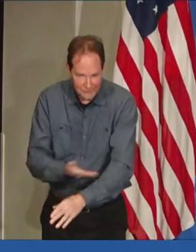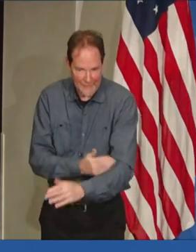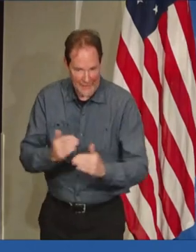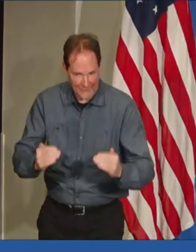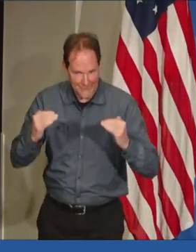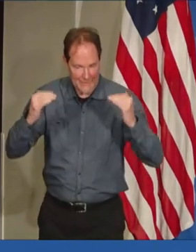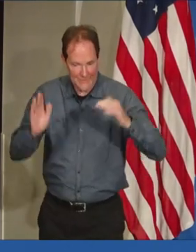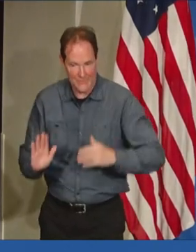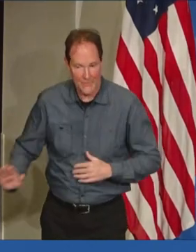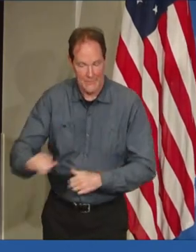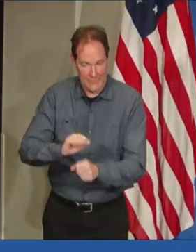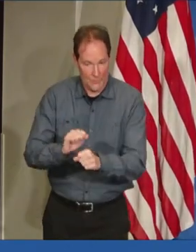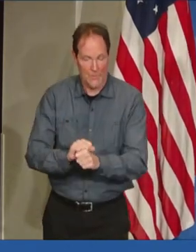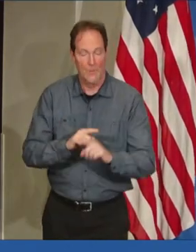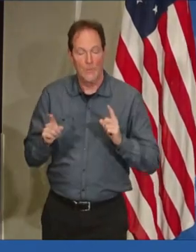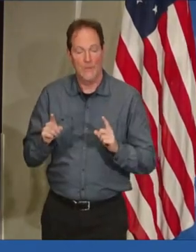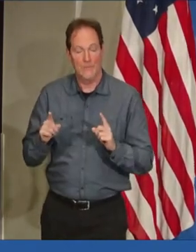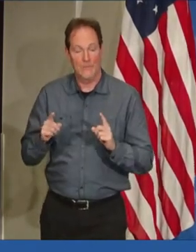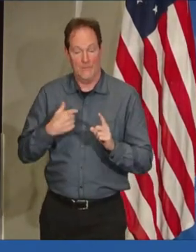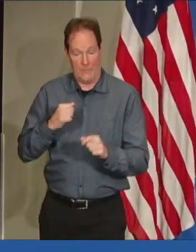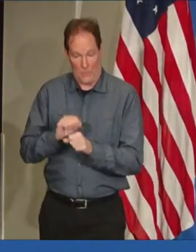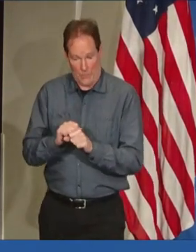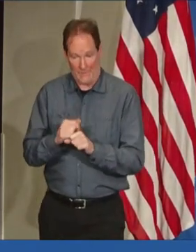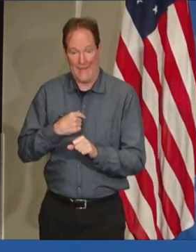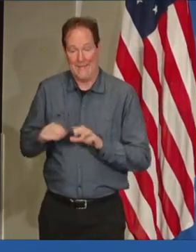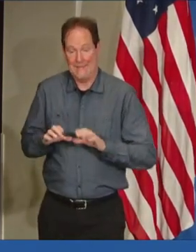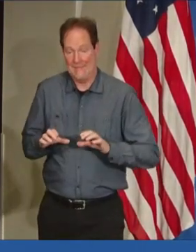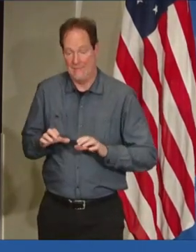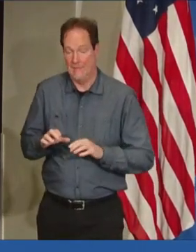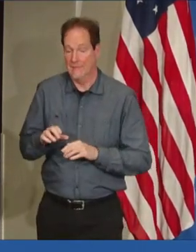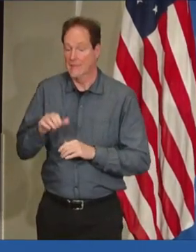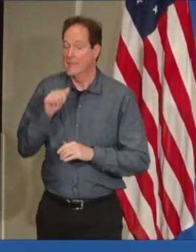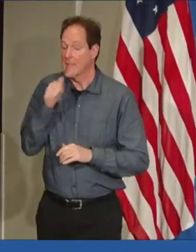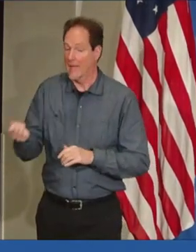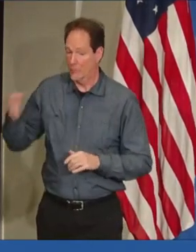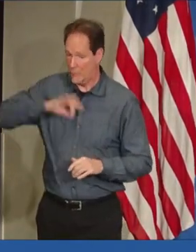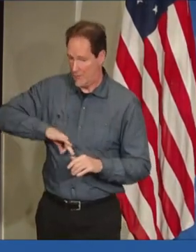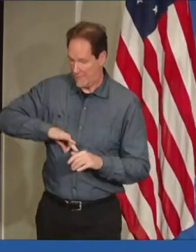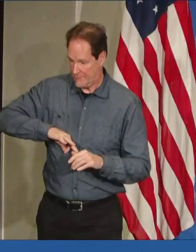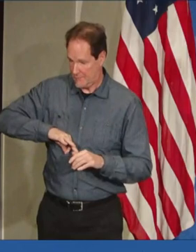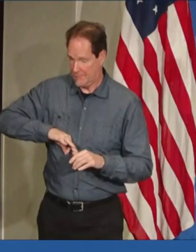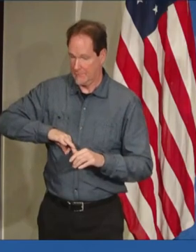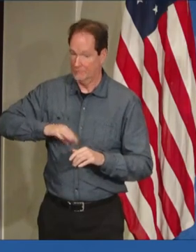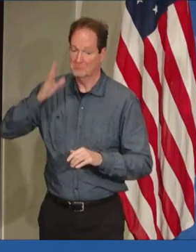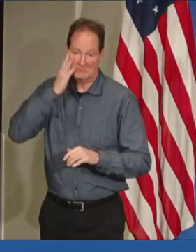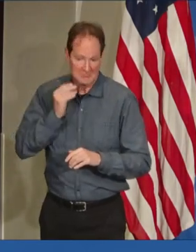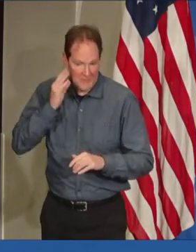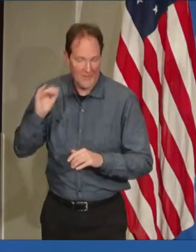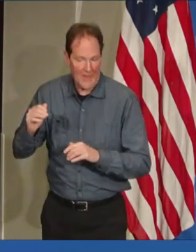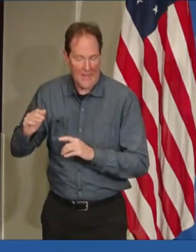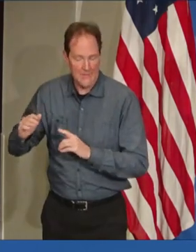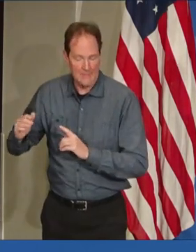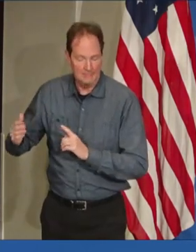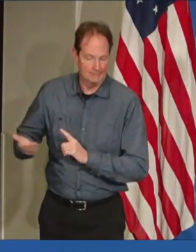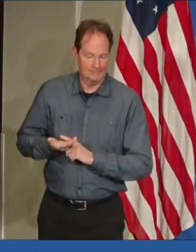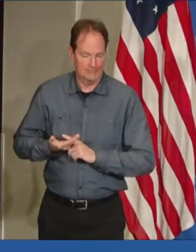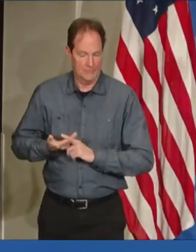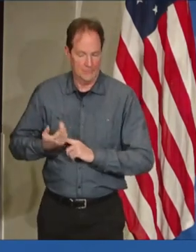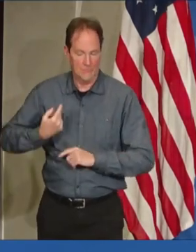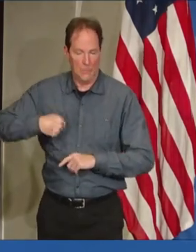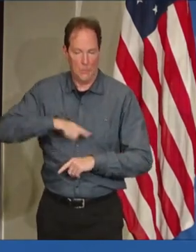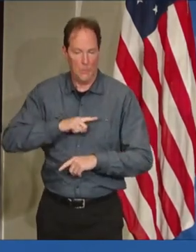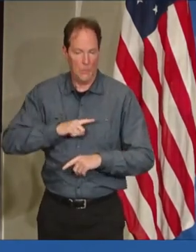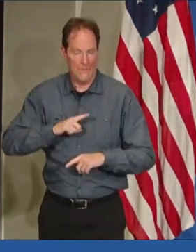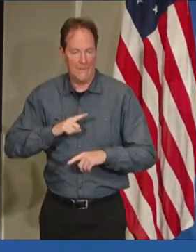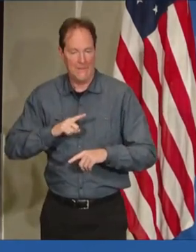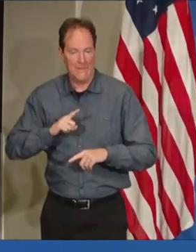doing, but the work that I had done in the nonprofit world had very much convinced me that we couldn't just be doing